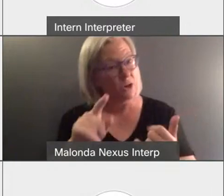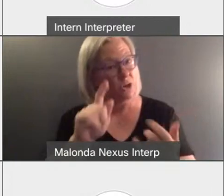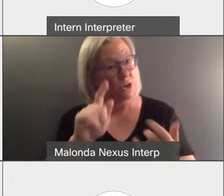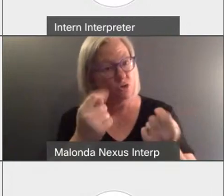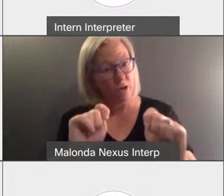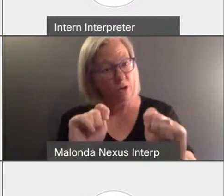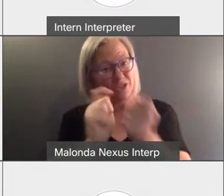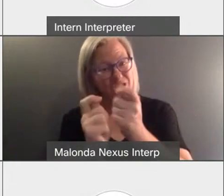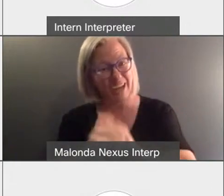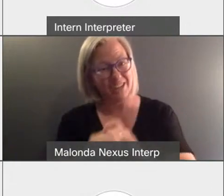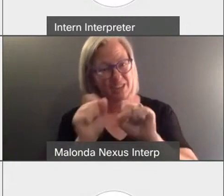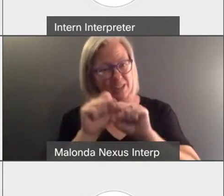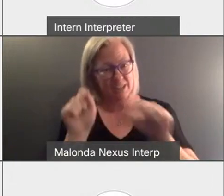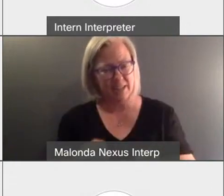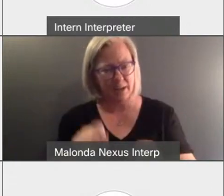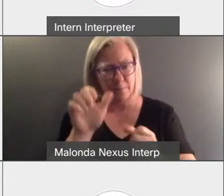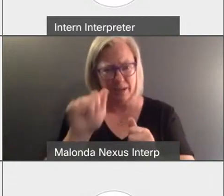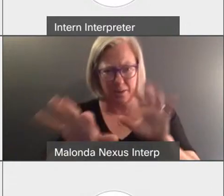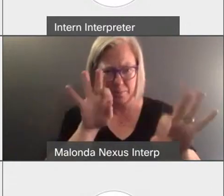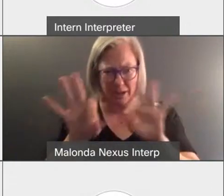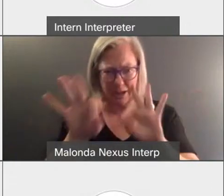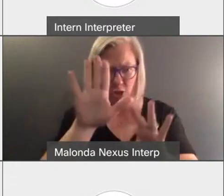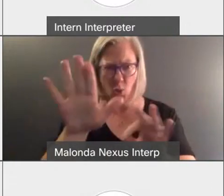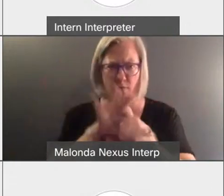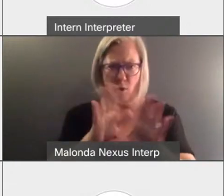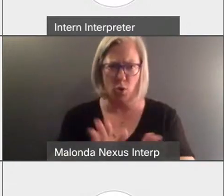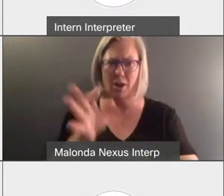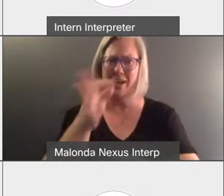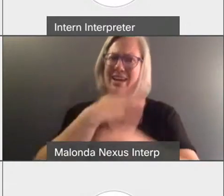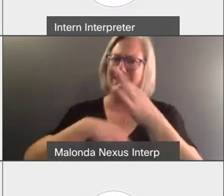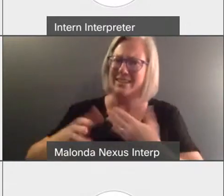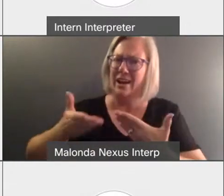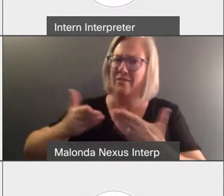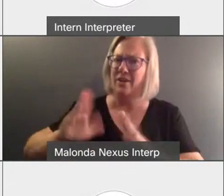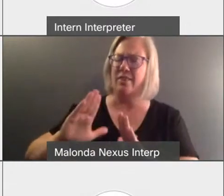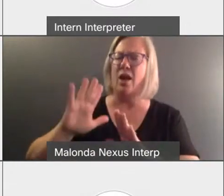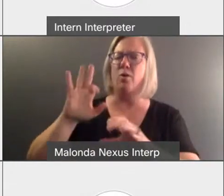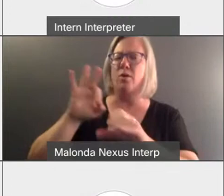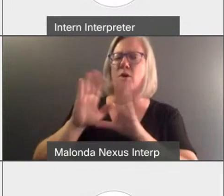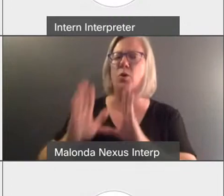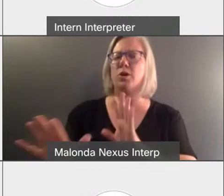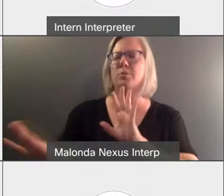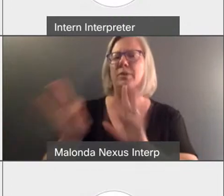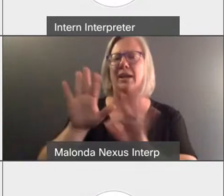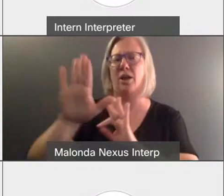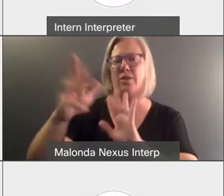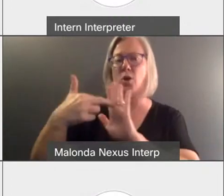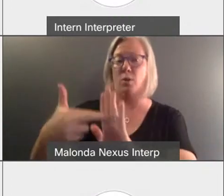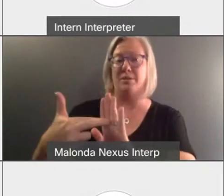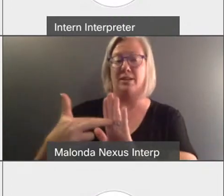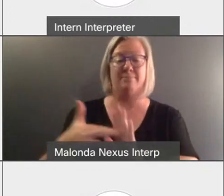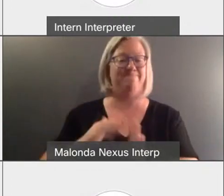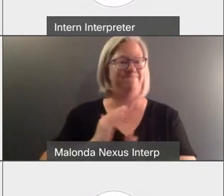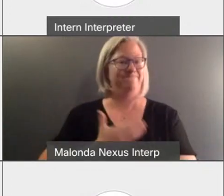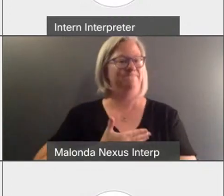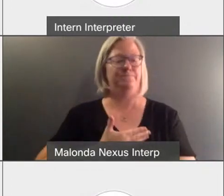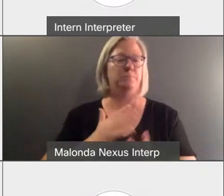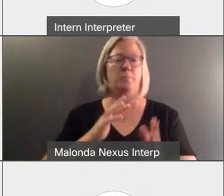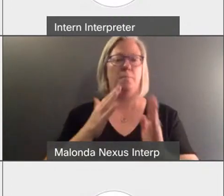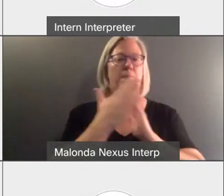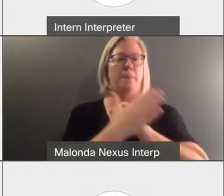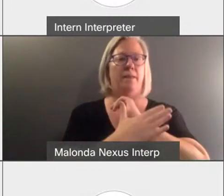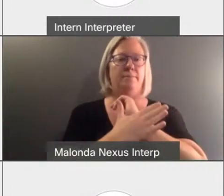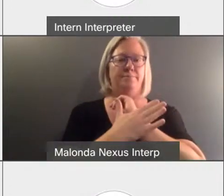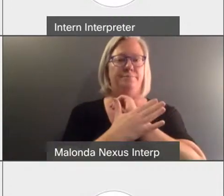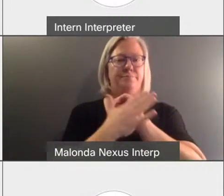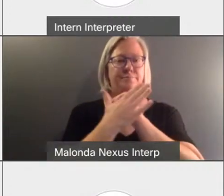voters, rather than allowing voters to choose their representatives. Power, dominance, a society of homogenous, wealthy Americans, is